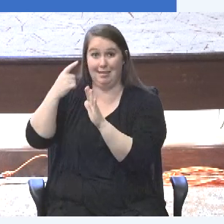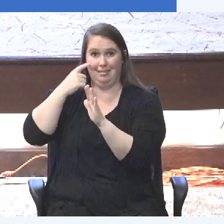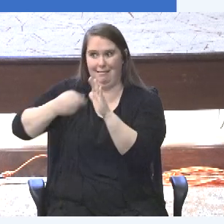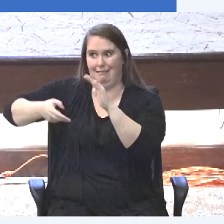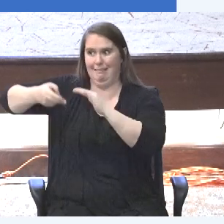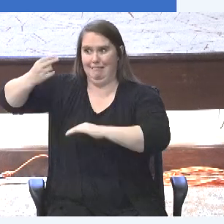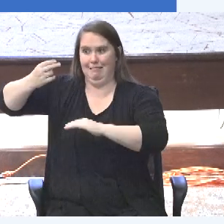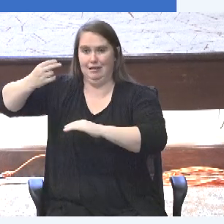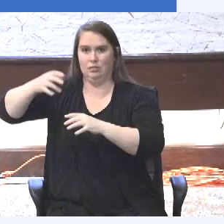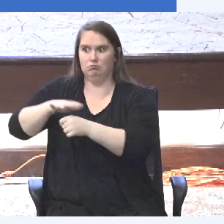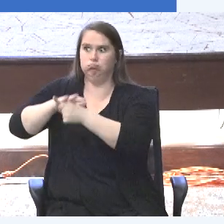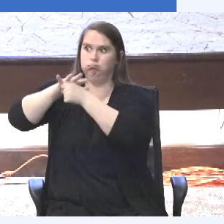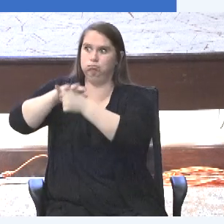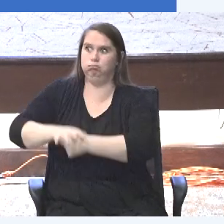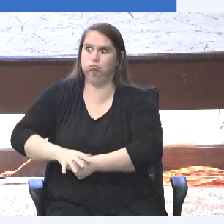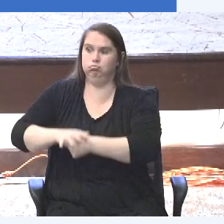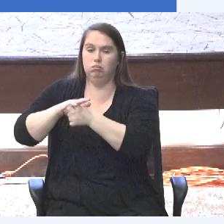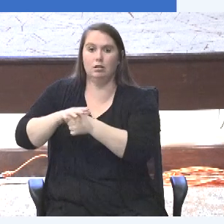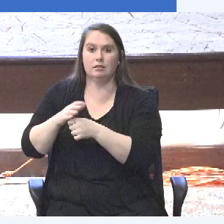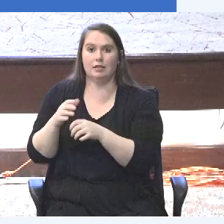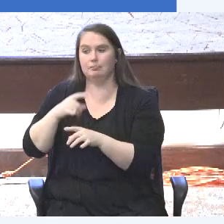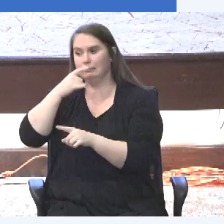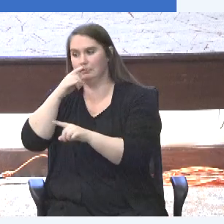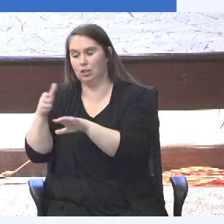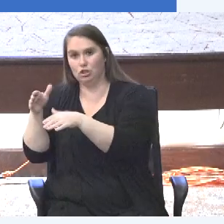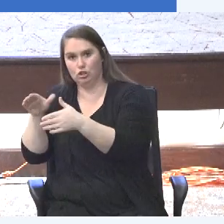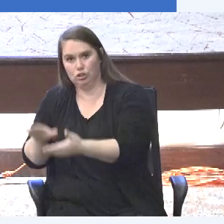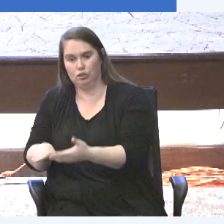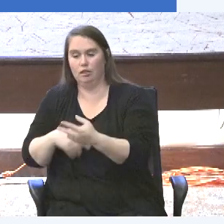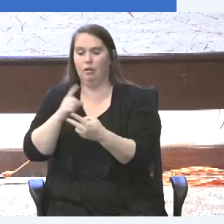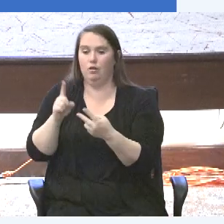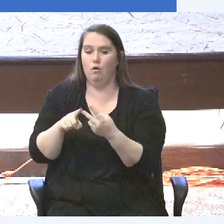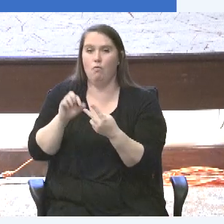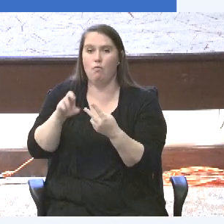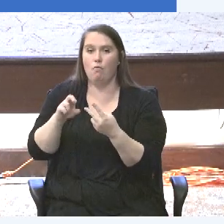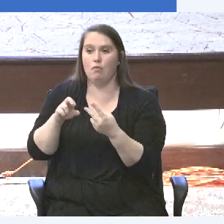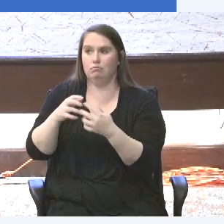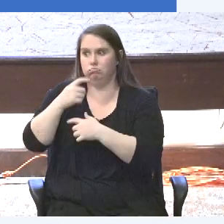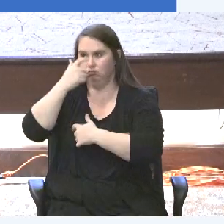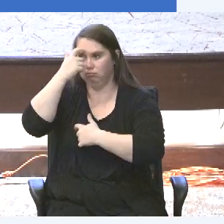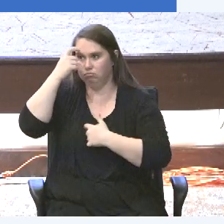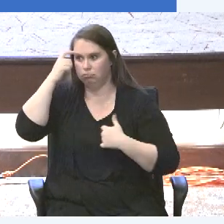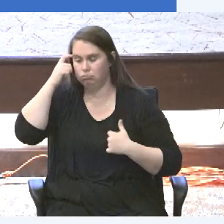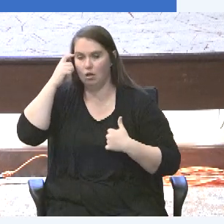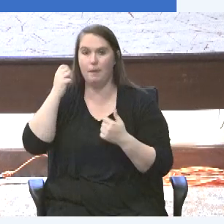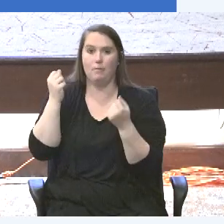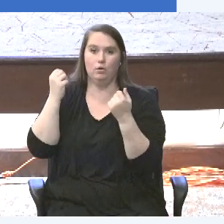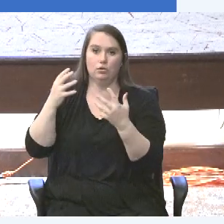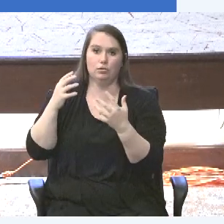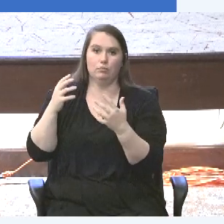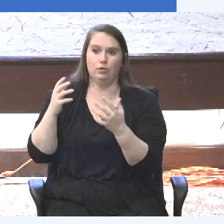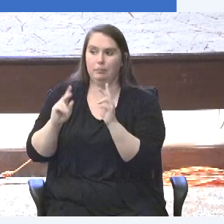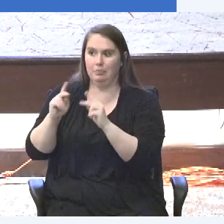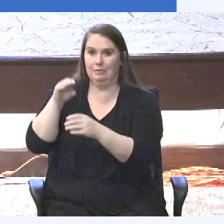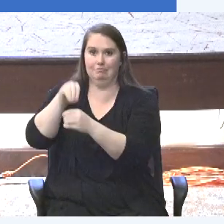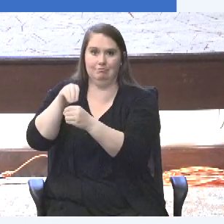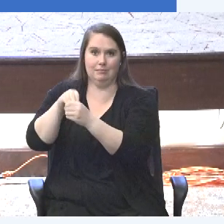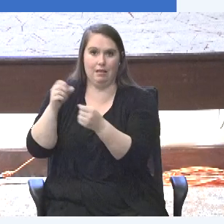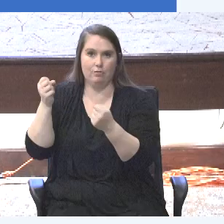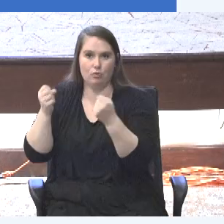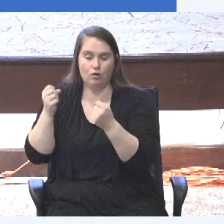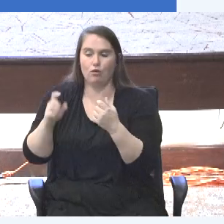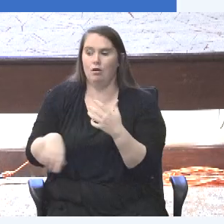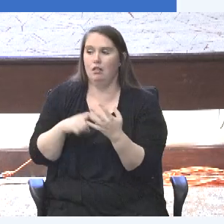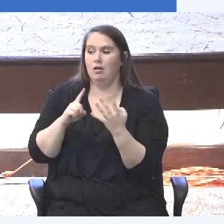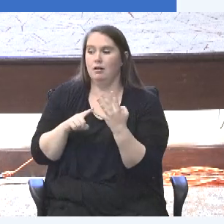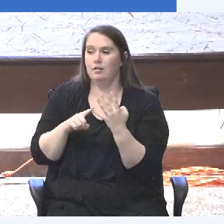For instance, a child death or traumatic incident to a child, multiple patients in a vehicle, a fire fatality. Those